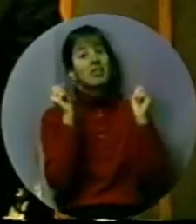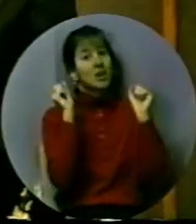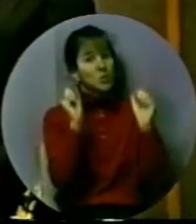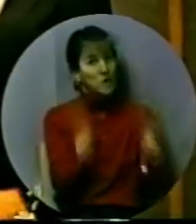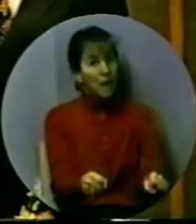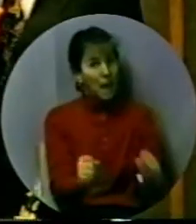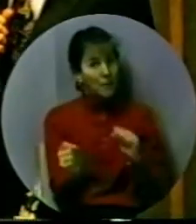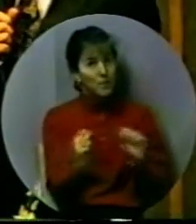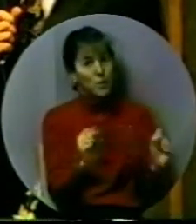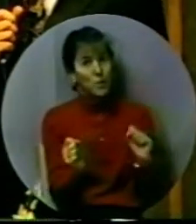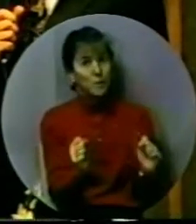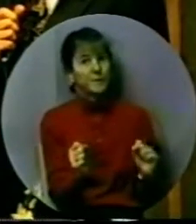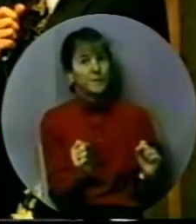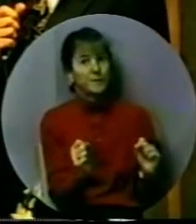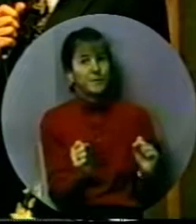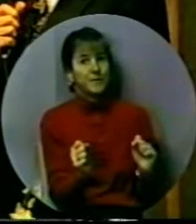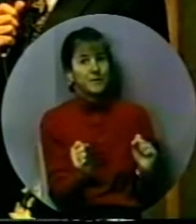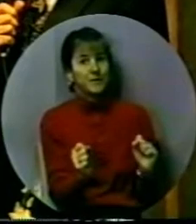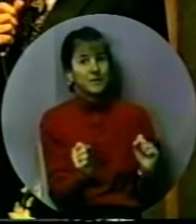movable.